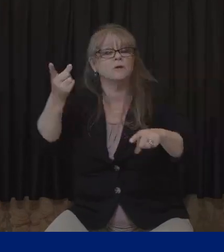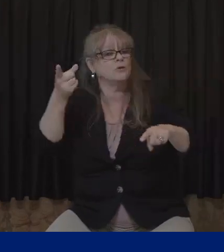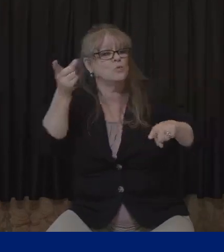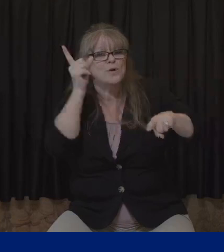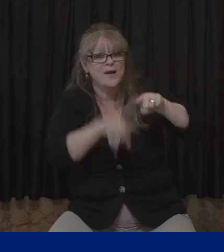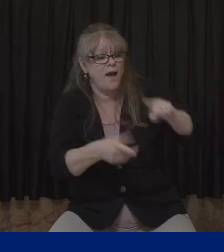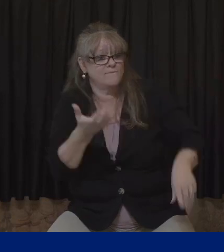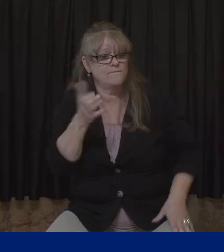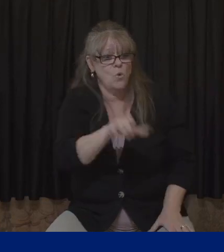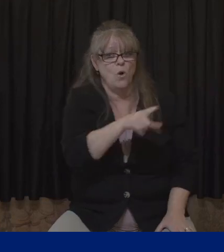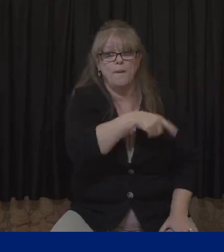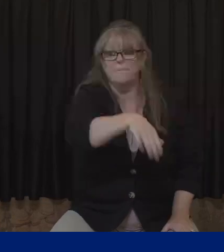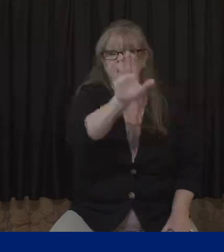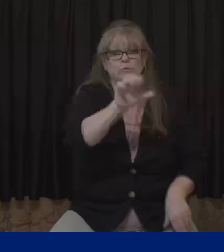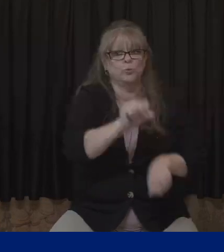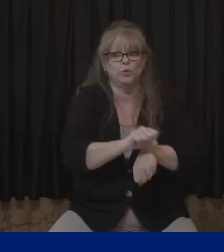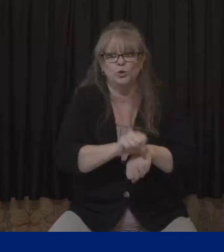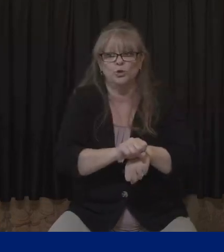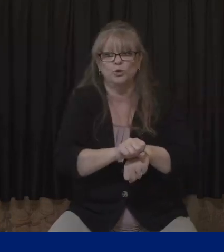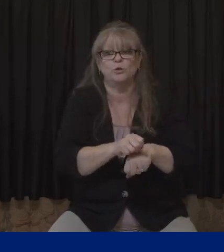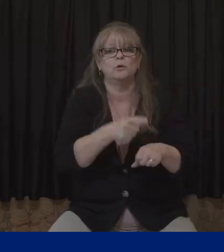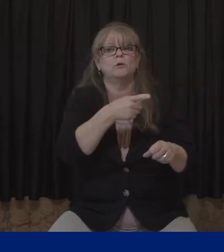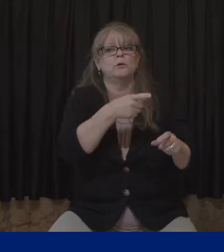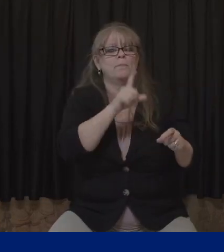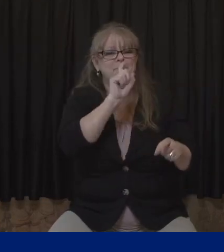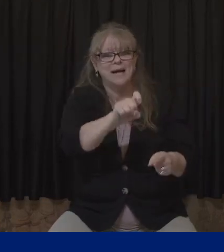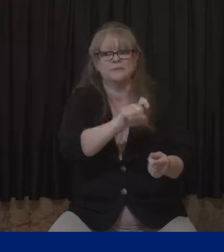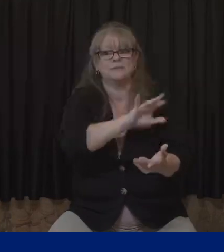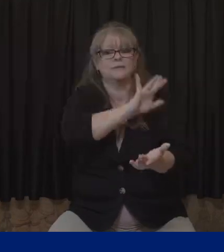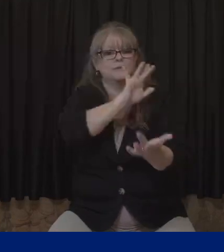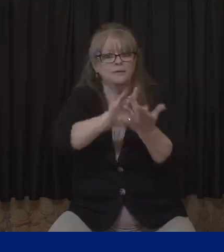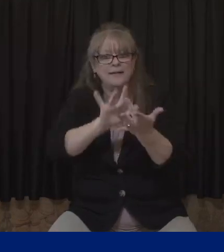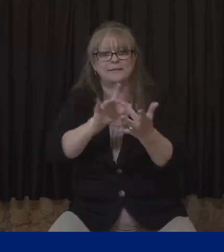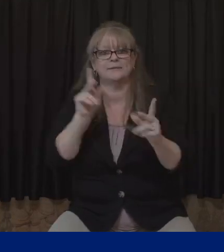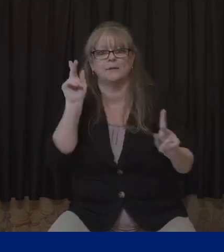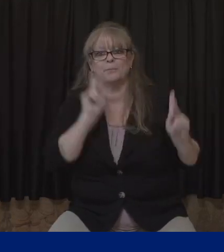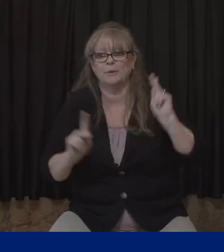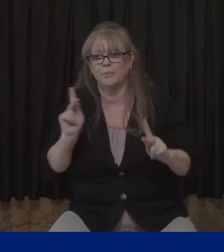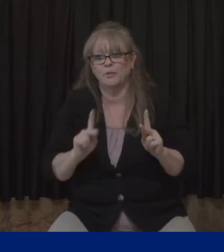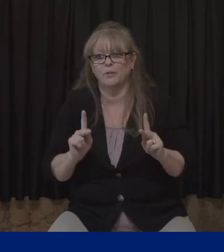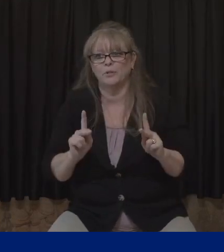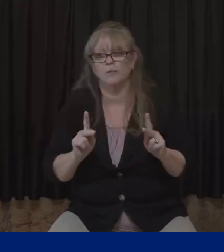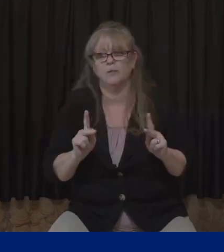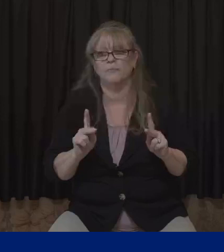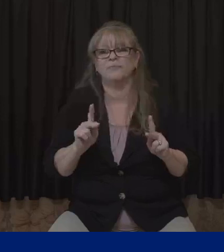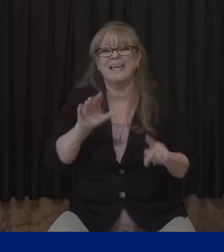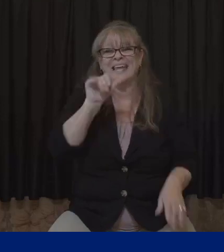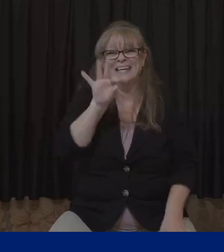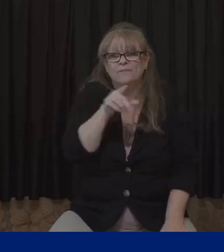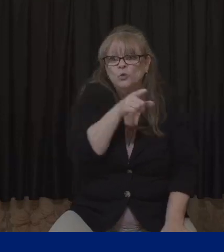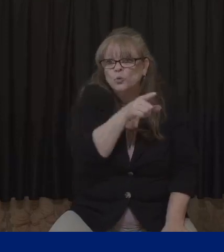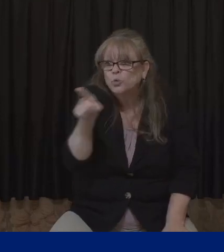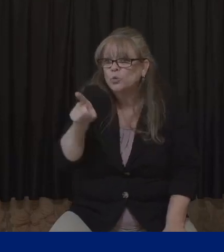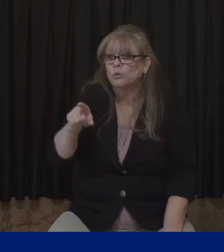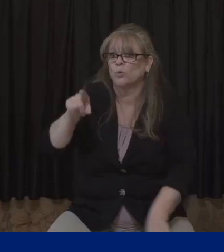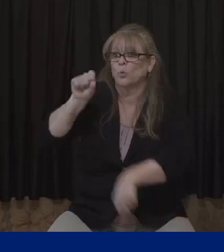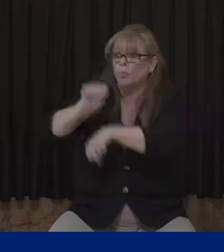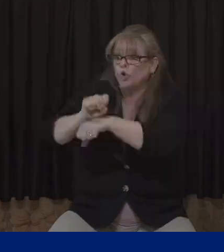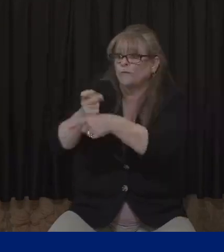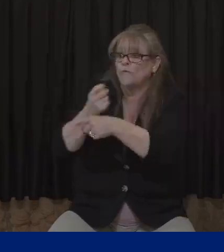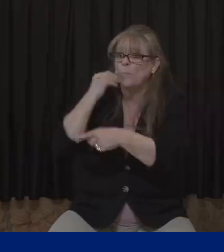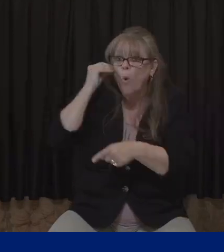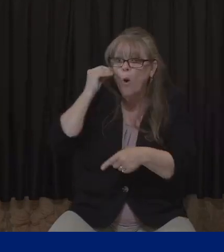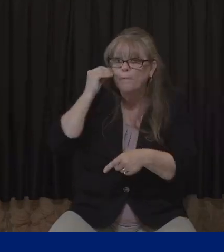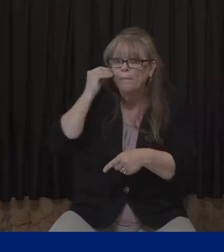near others and puts that employee at risk. If the work can be done remotely, employers need to accommodate vulnerable individuals with remote